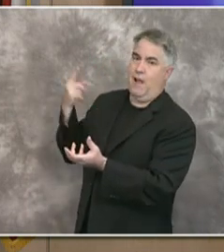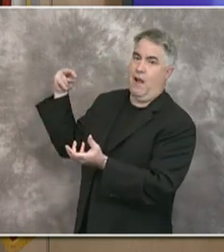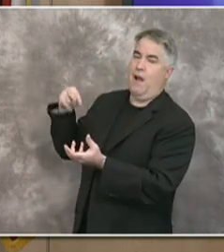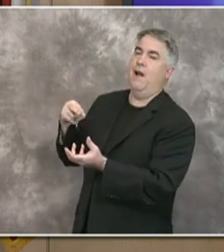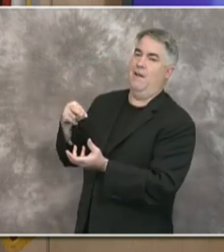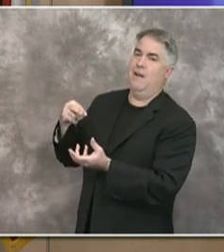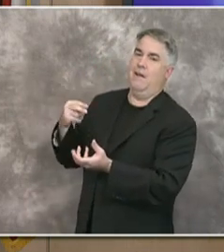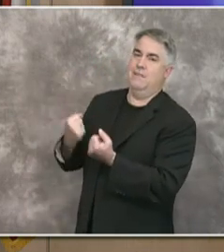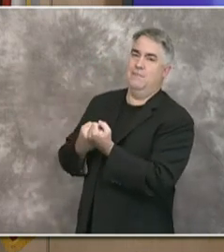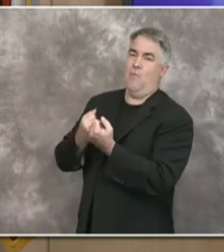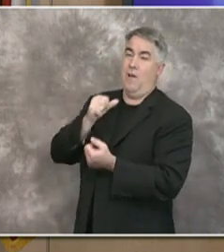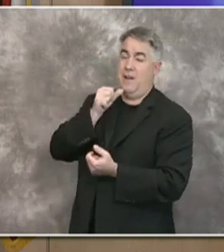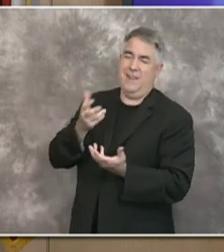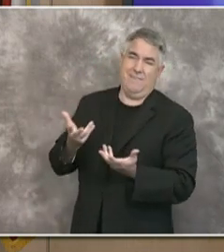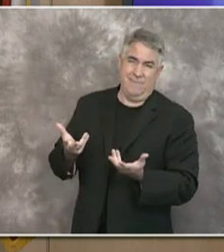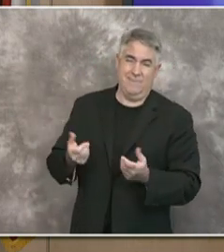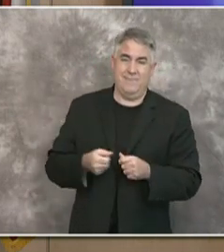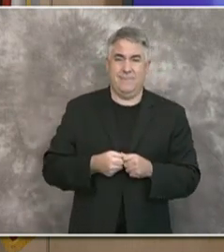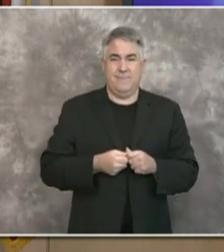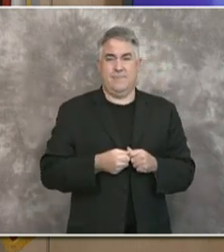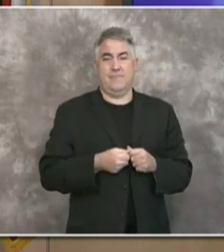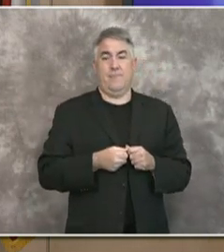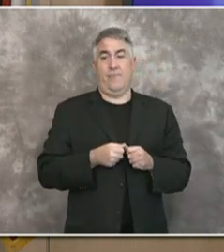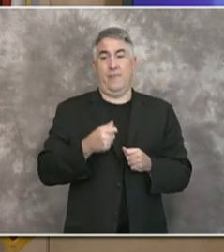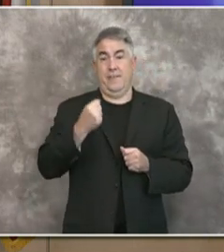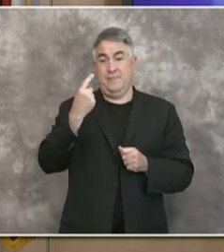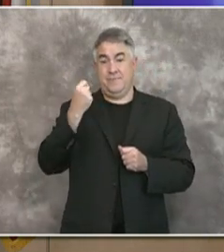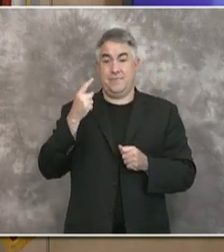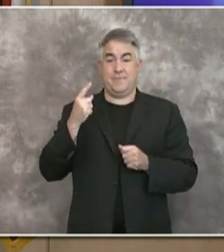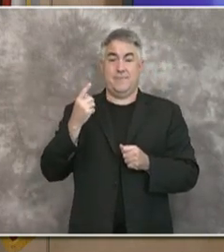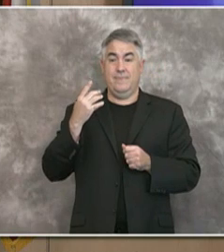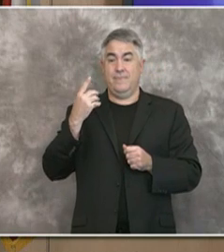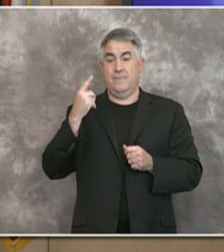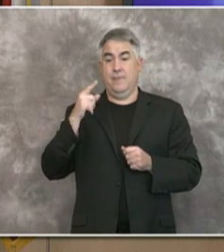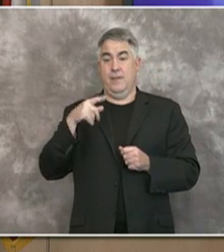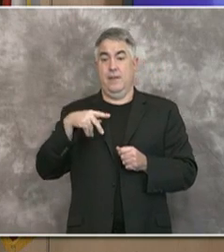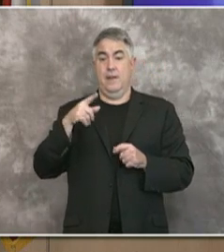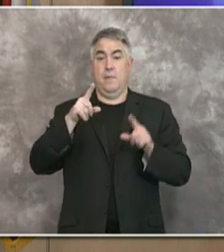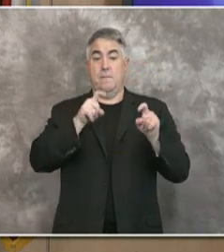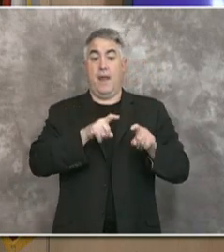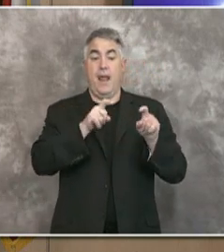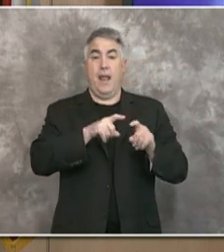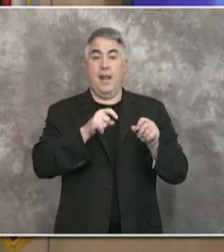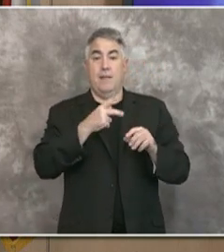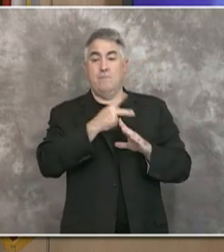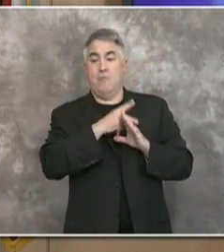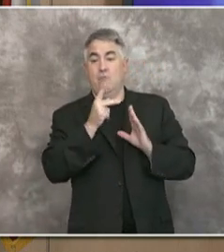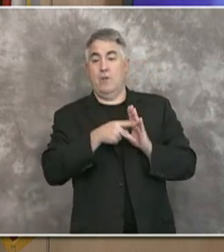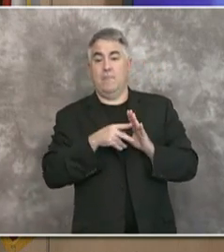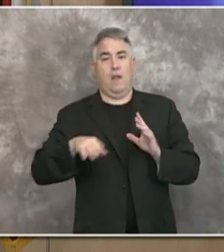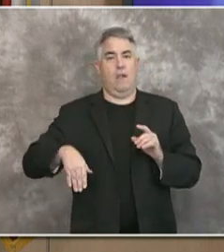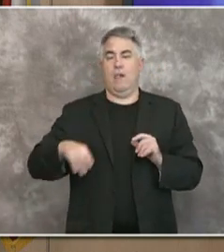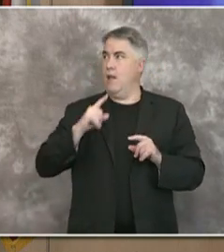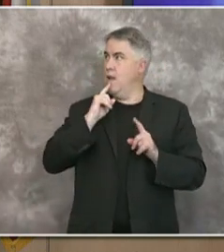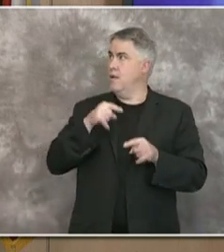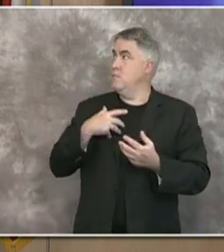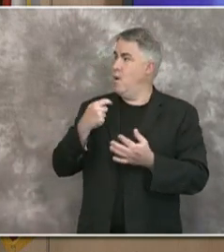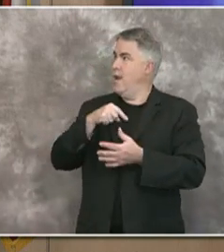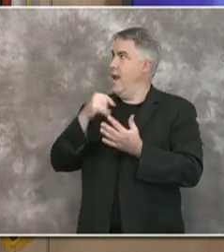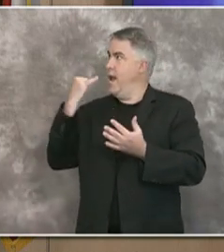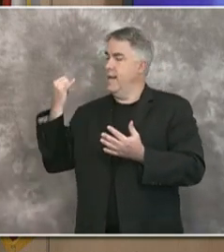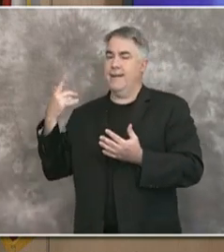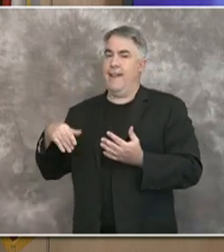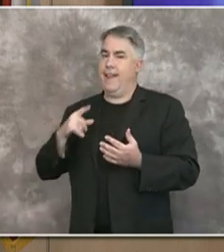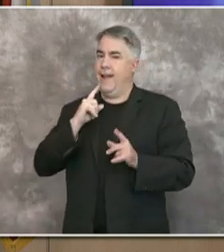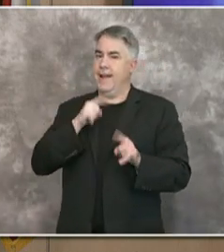we haven't heard back directly on a pilot for San Diego County, but we are seeing progress on a number of those things that were listed